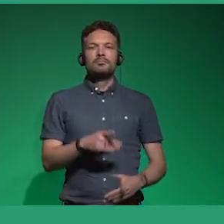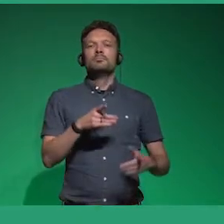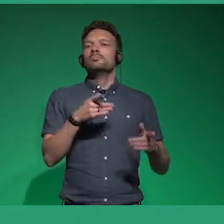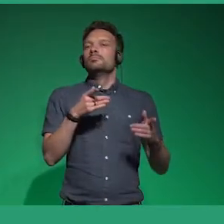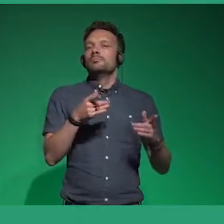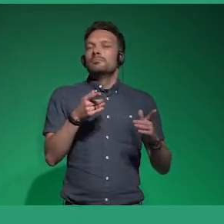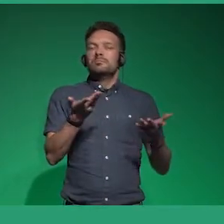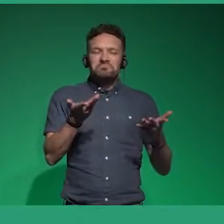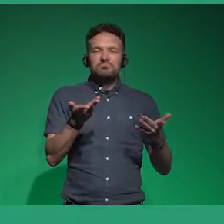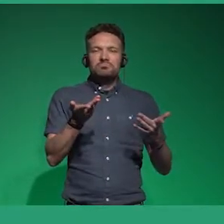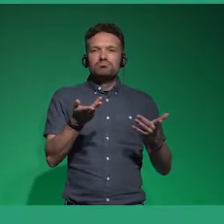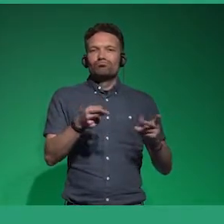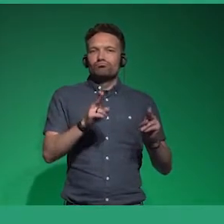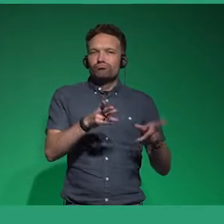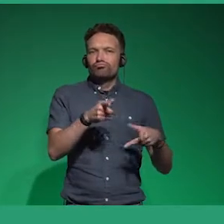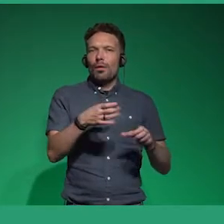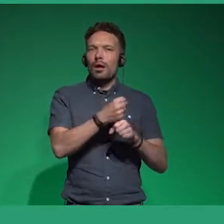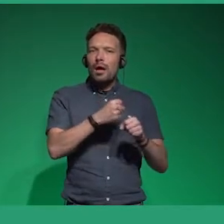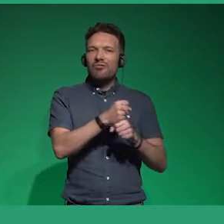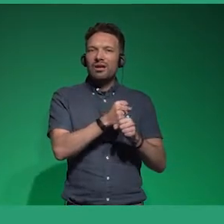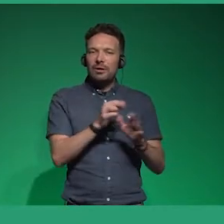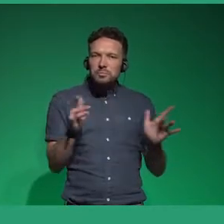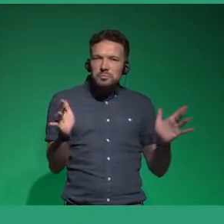because the coffee they planted